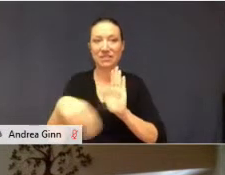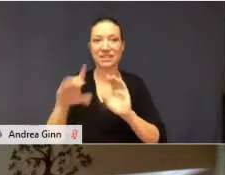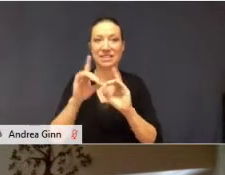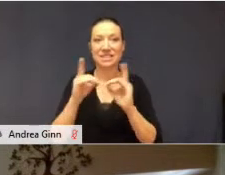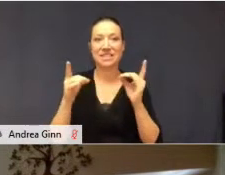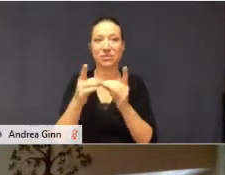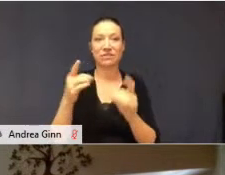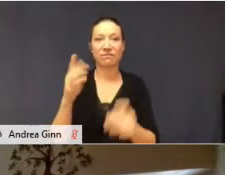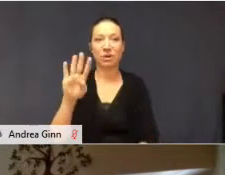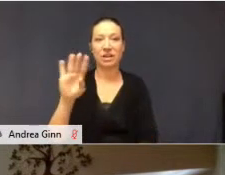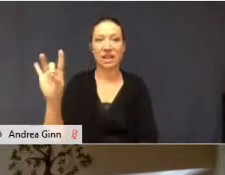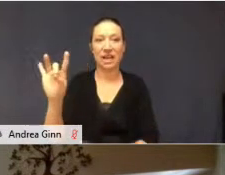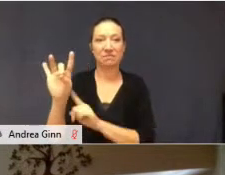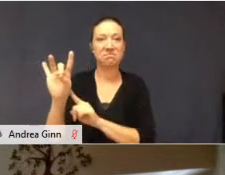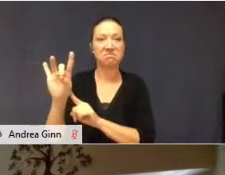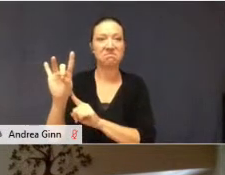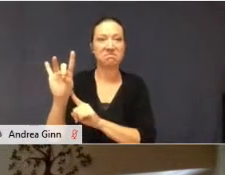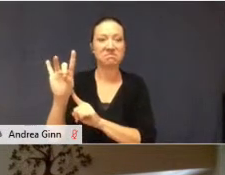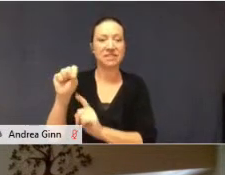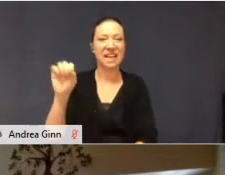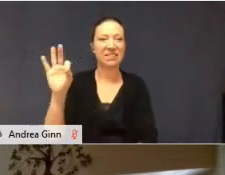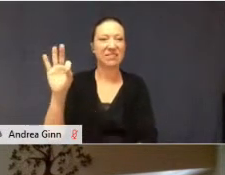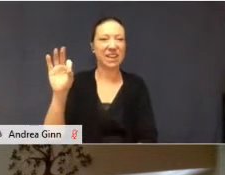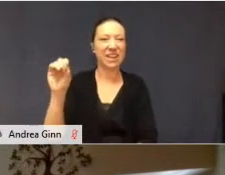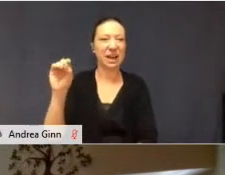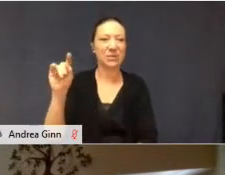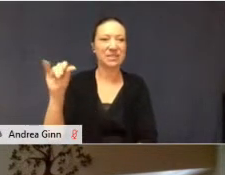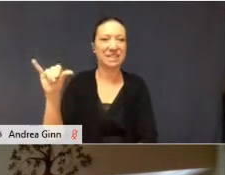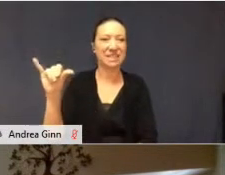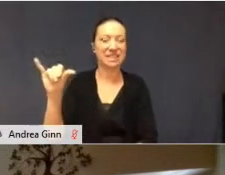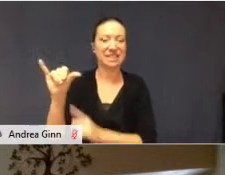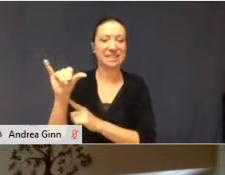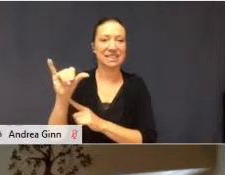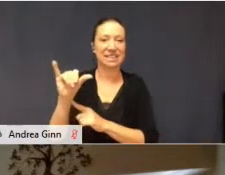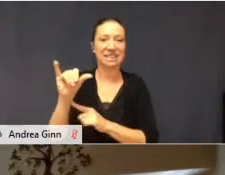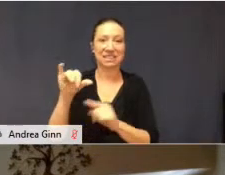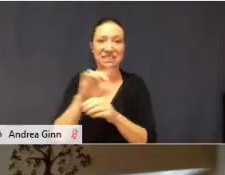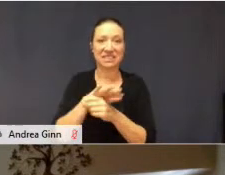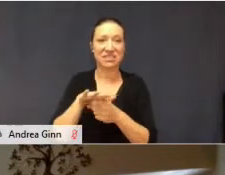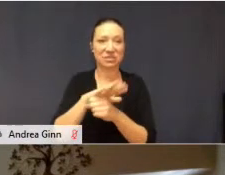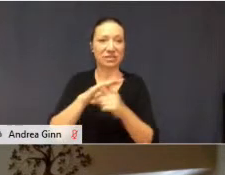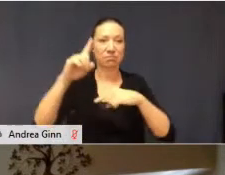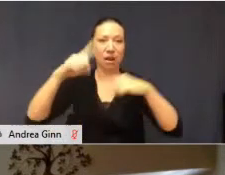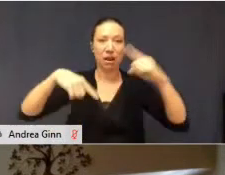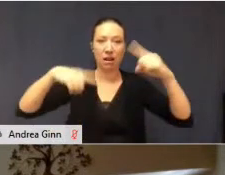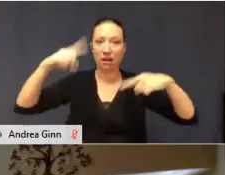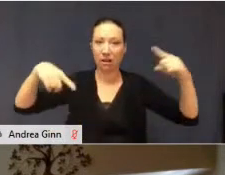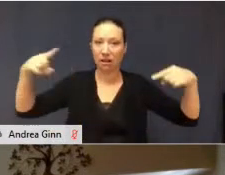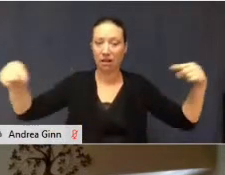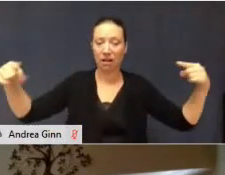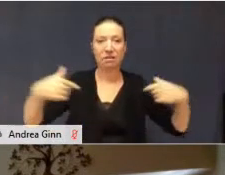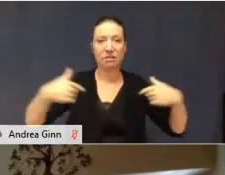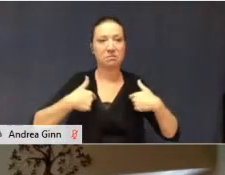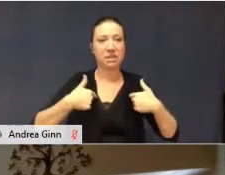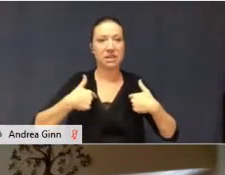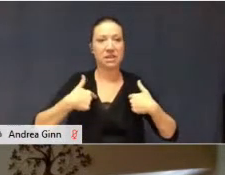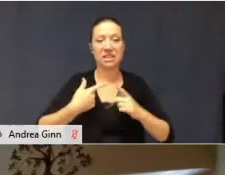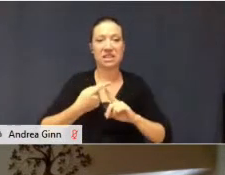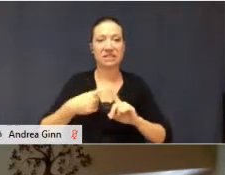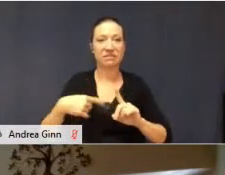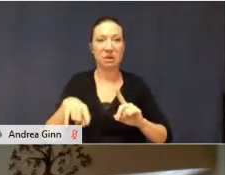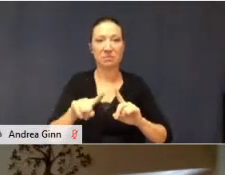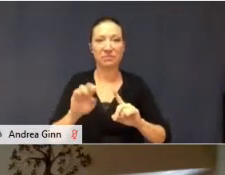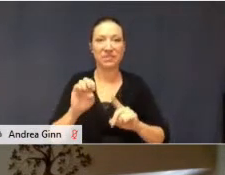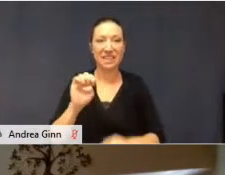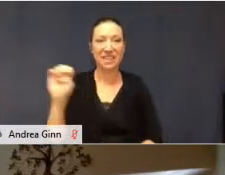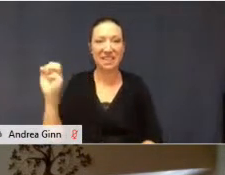Santa Fe. A very diverse district. I go from the east side of the county all the way to the